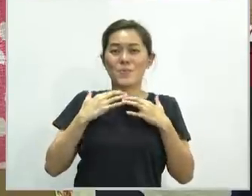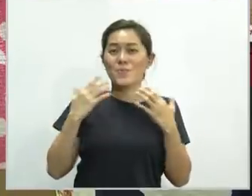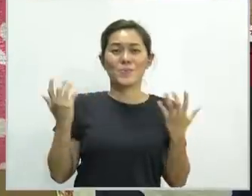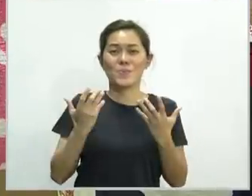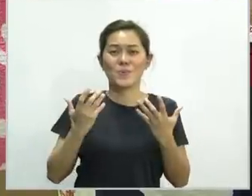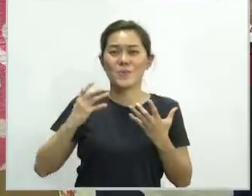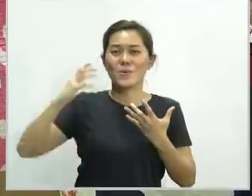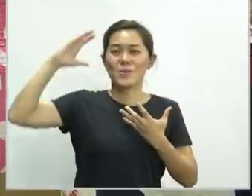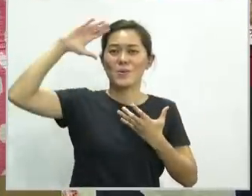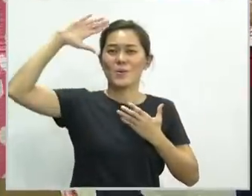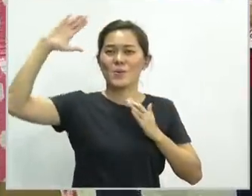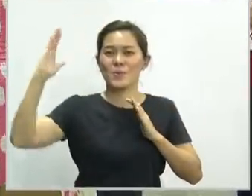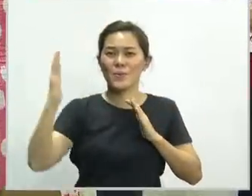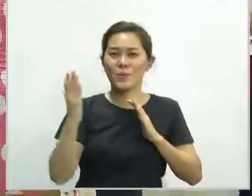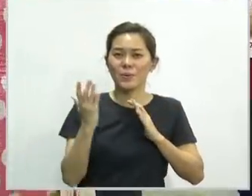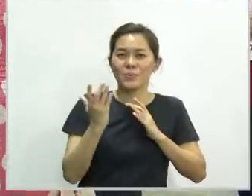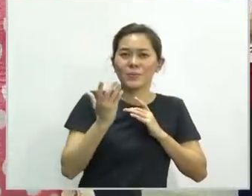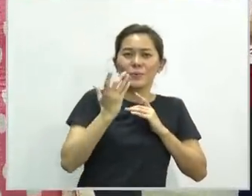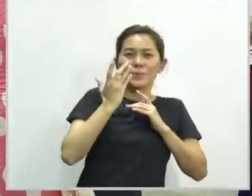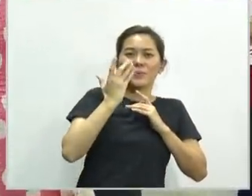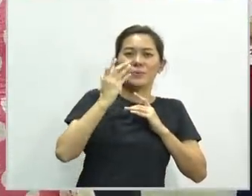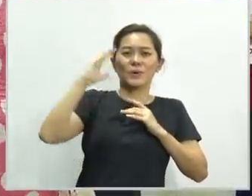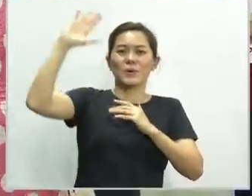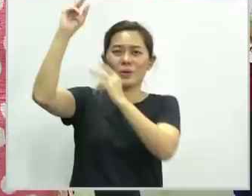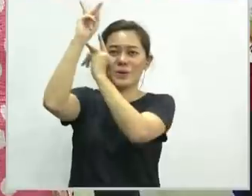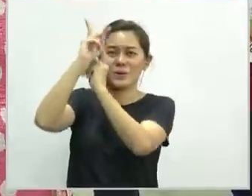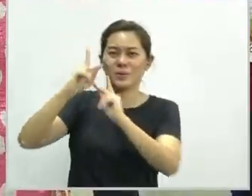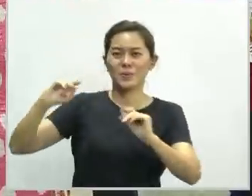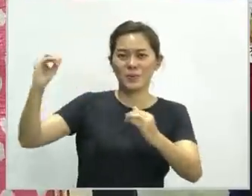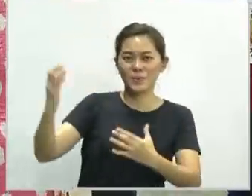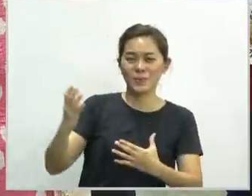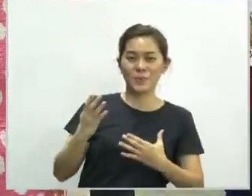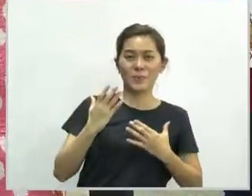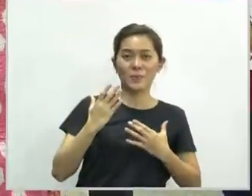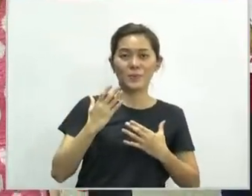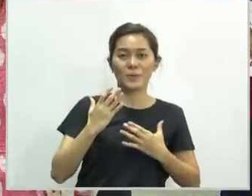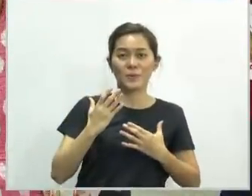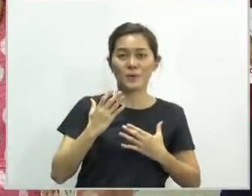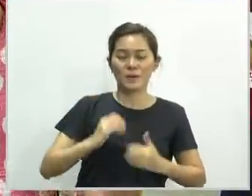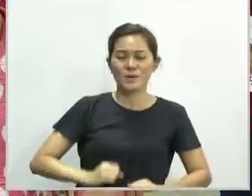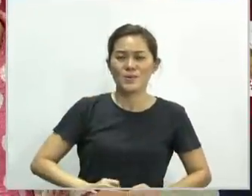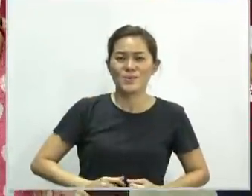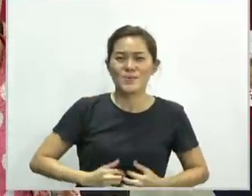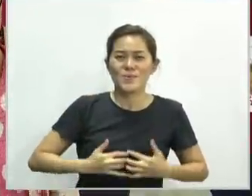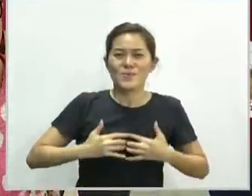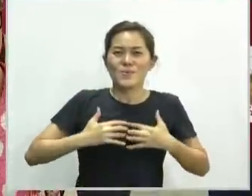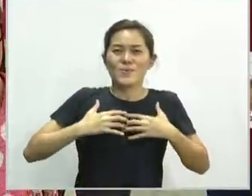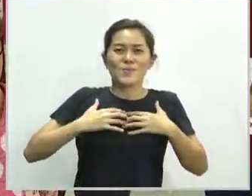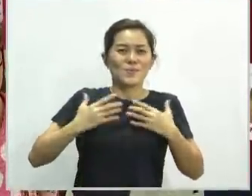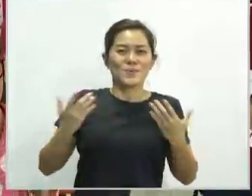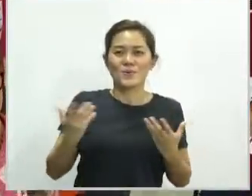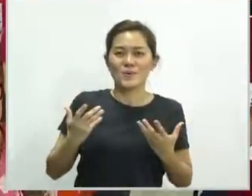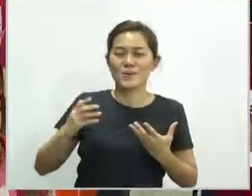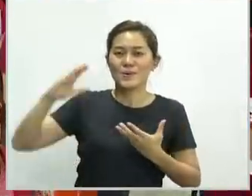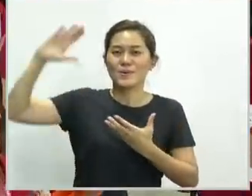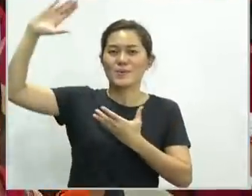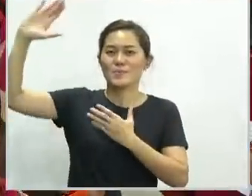and your peace. Fill me with your presence and your